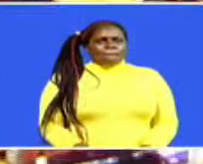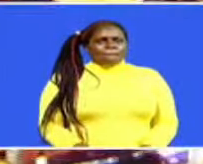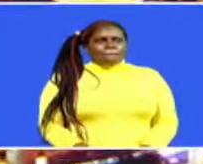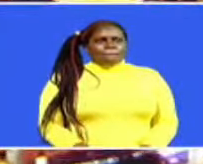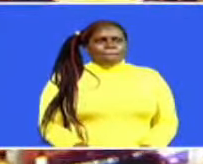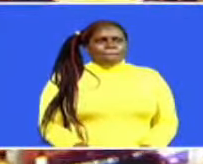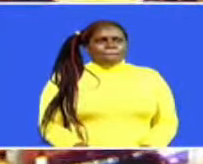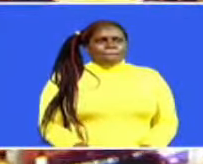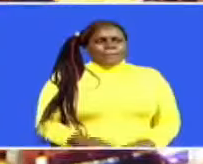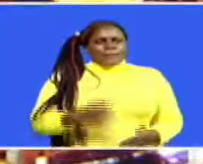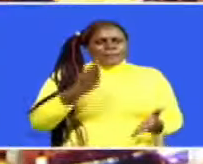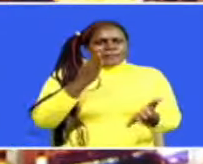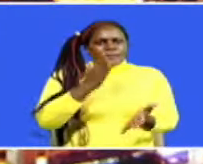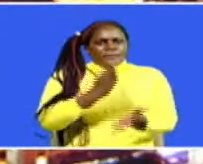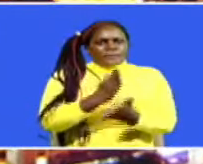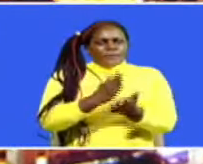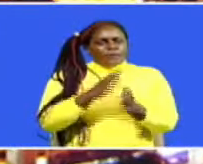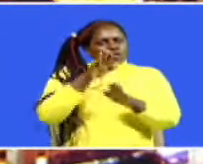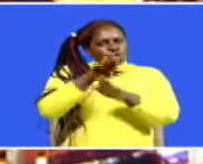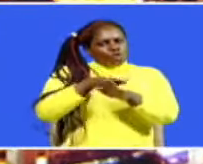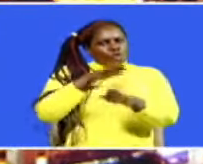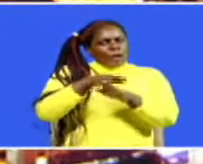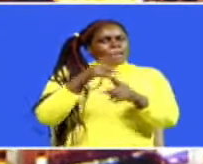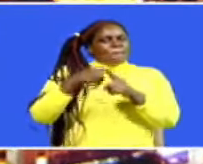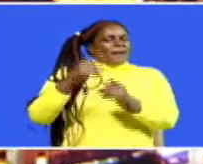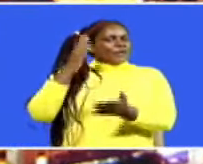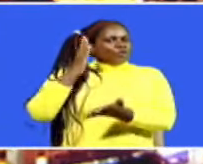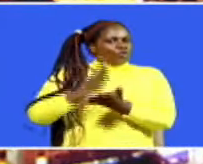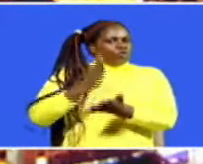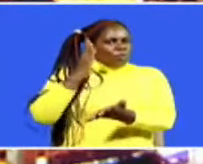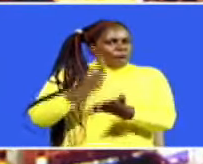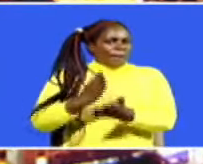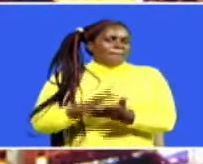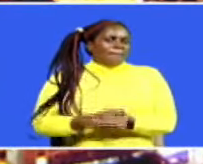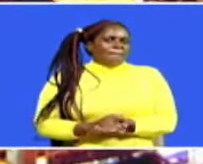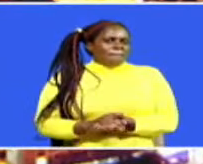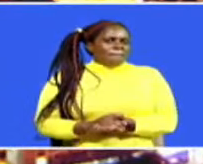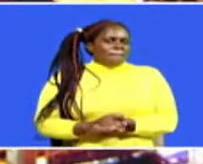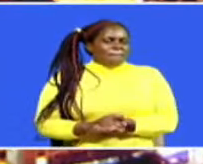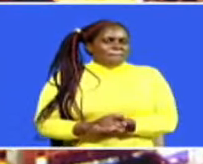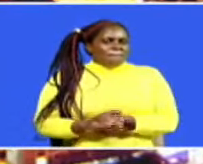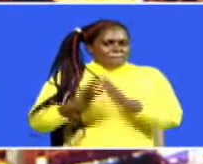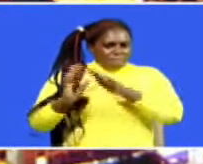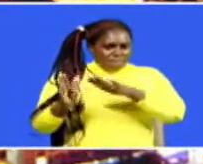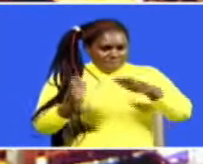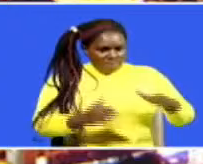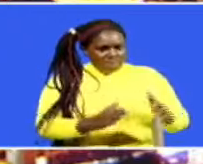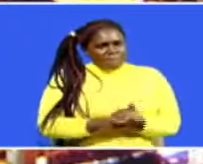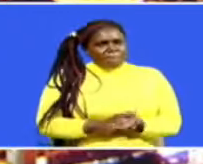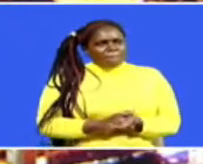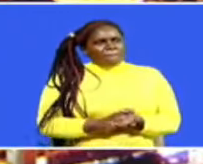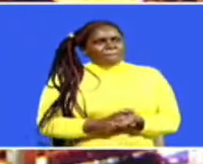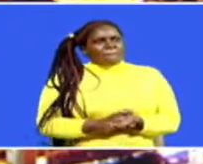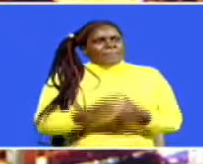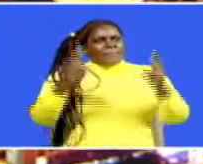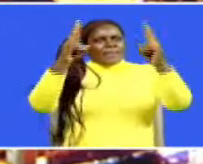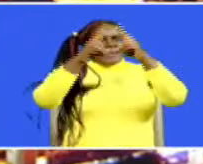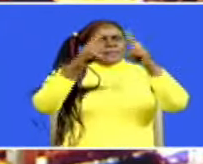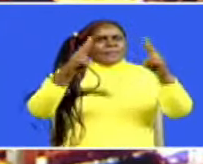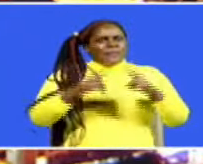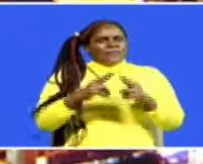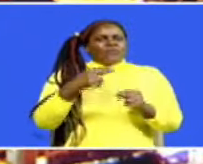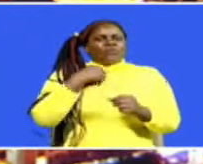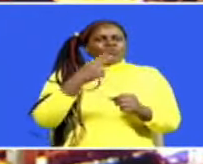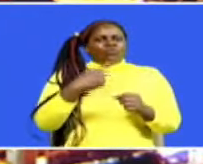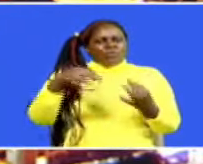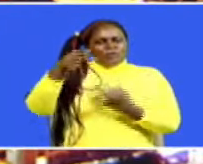Indeed, the wheels of justice grind slowly, but surely justice is served. The International Trade Union